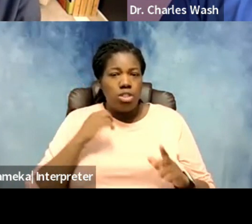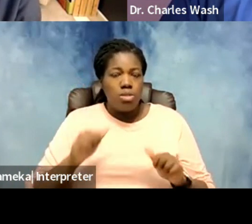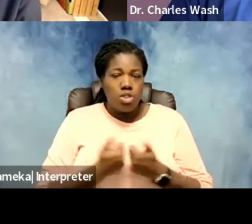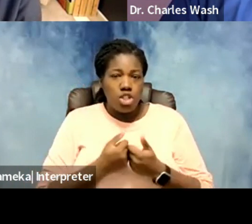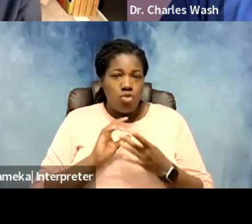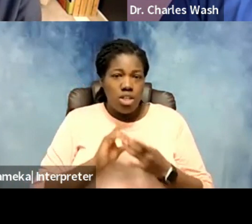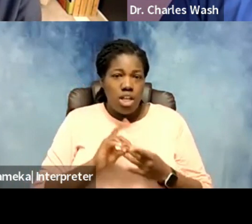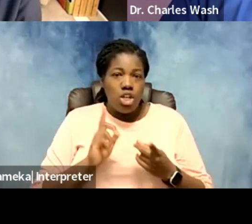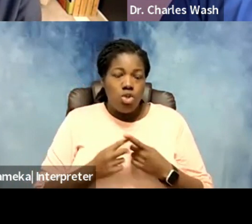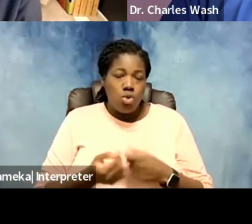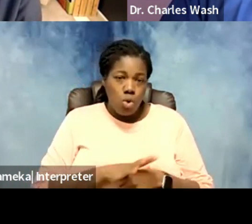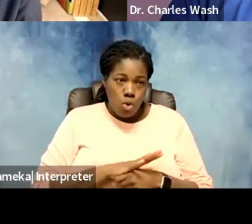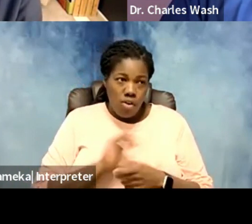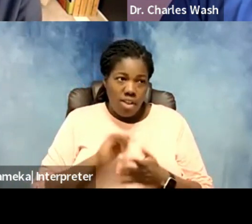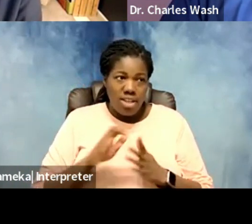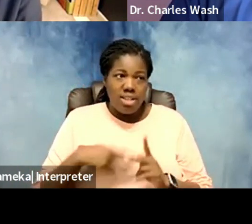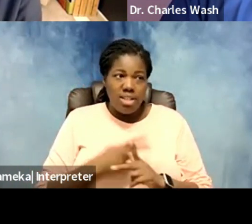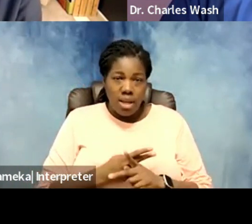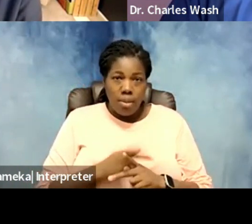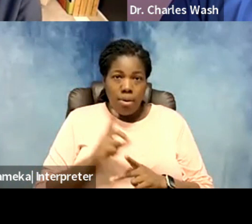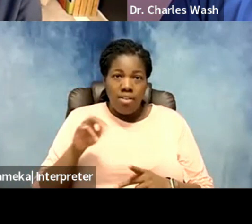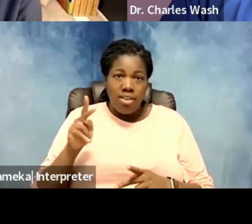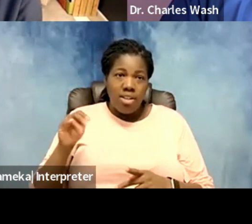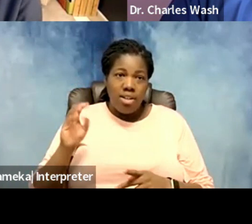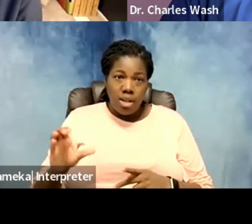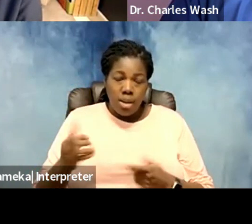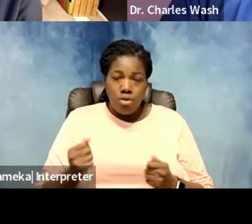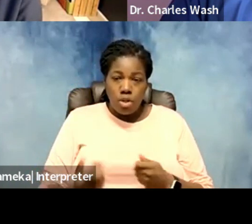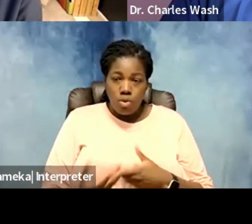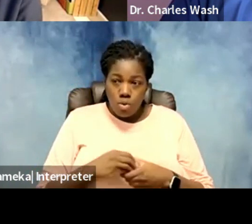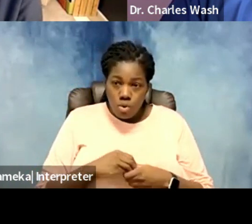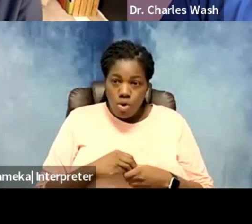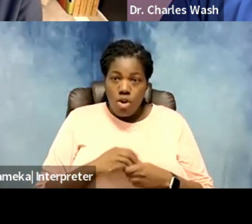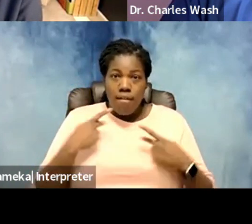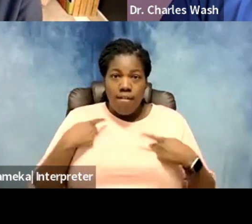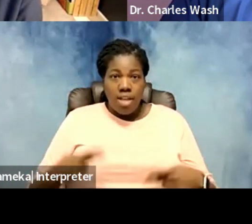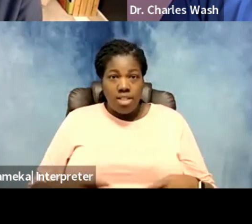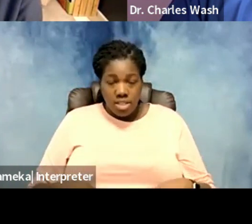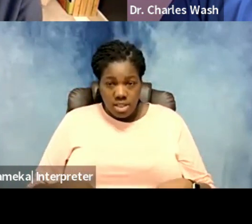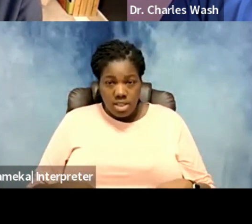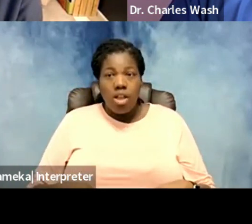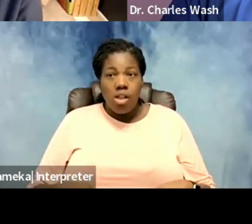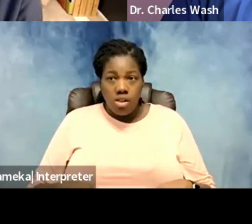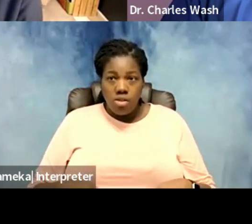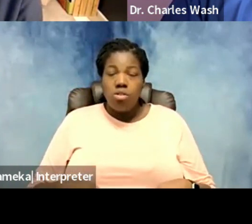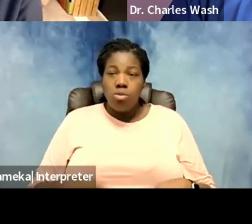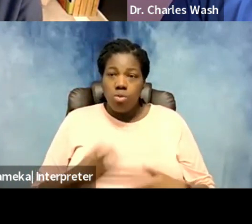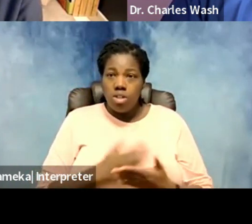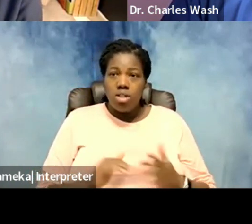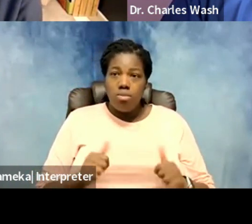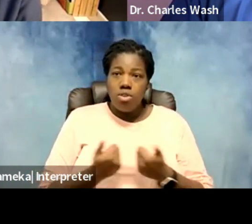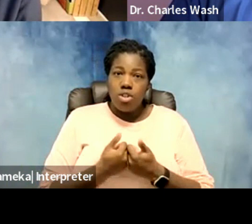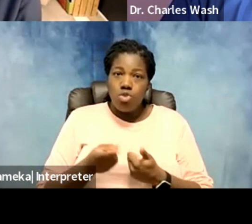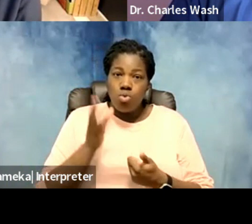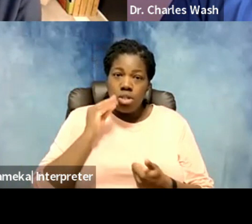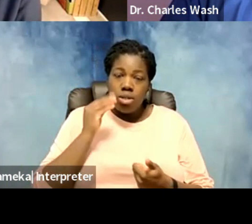that type of dynamic of being able to engage physically and things of that nature. What were some of those challenges that